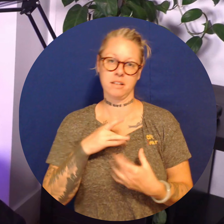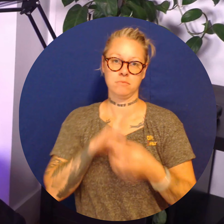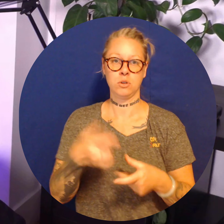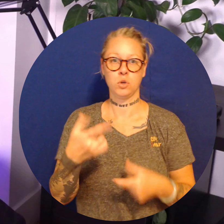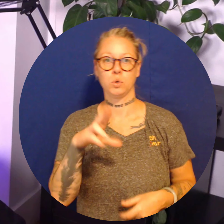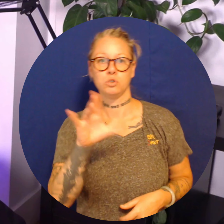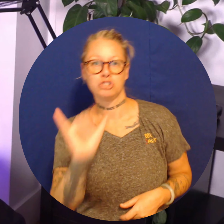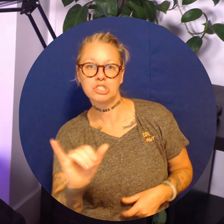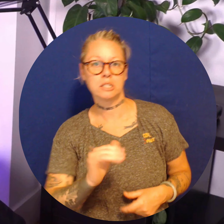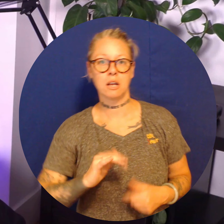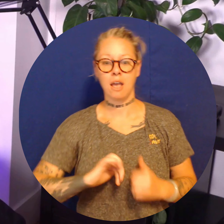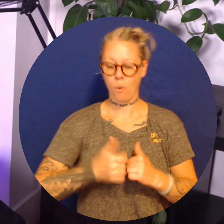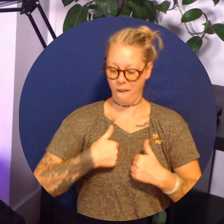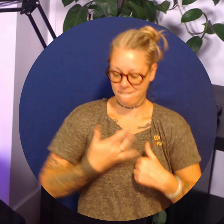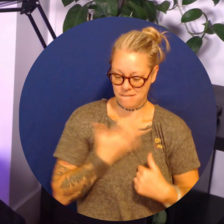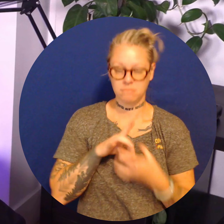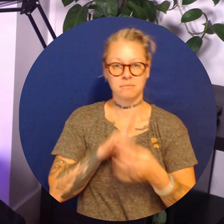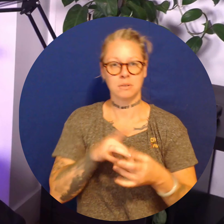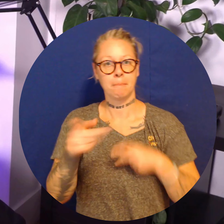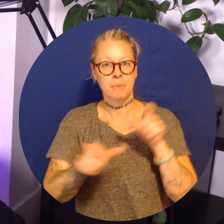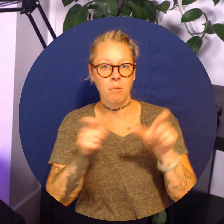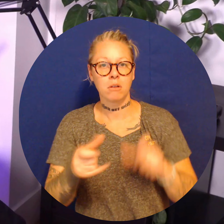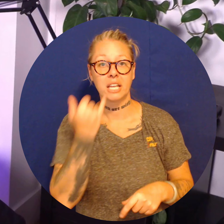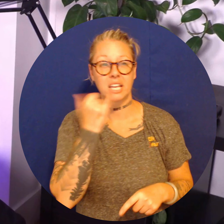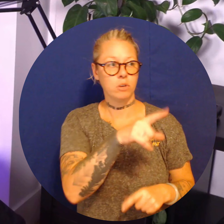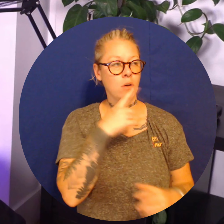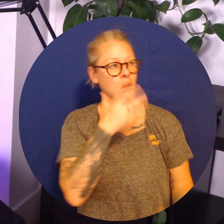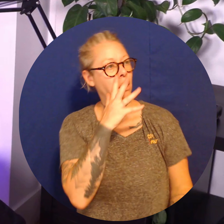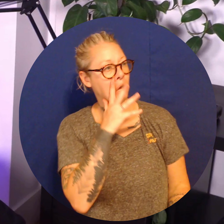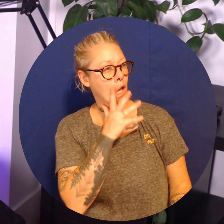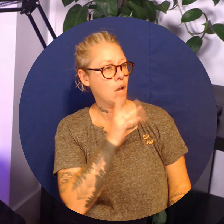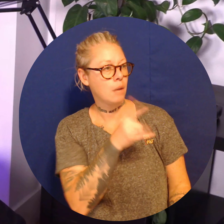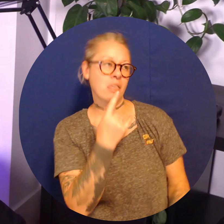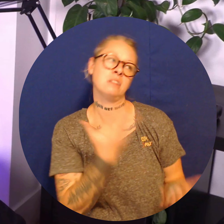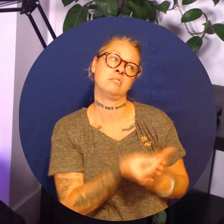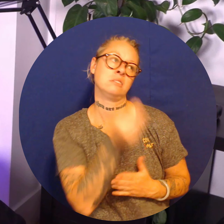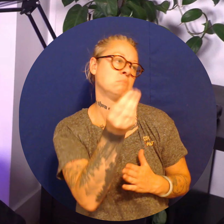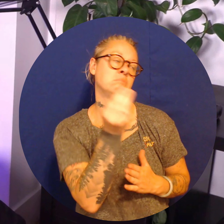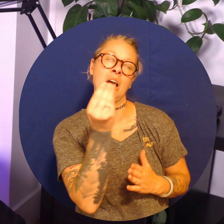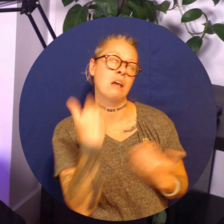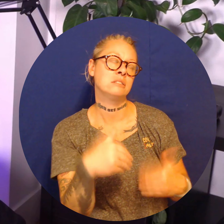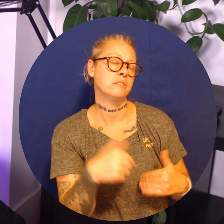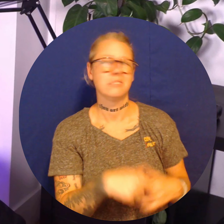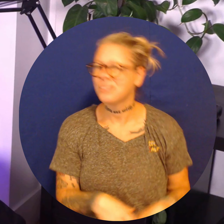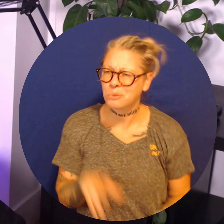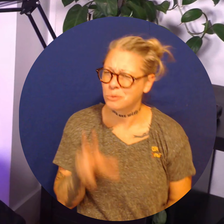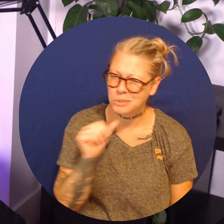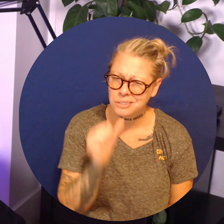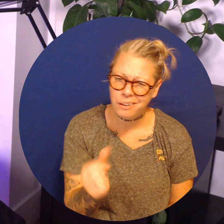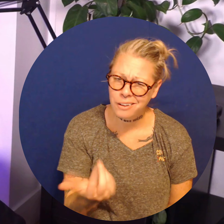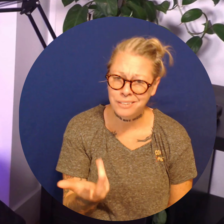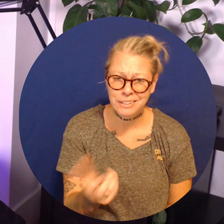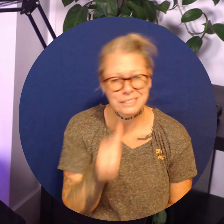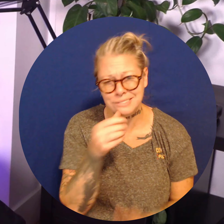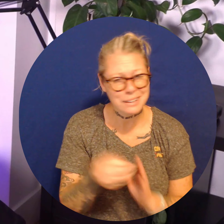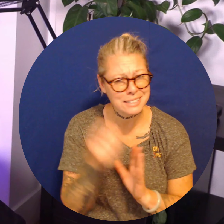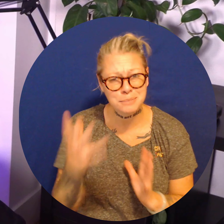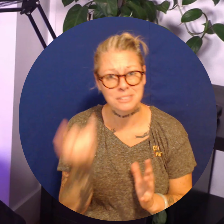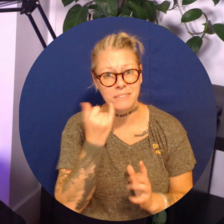feel about gucci how i feel about people if you look at gucci like oh my god this is so fucking expensive no it